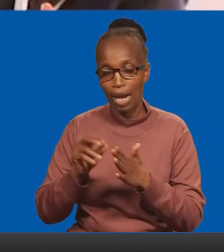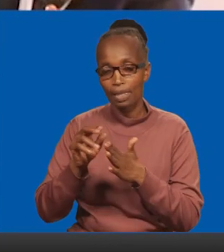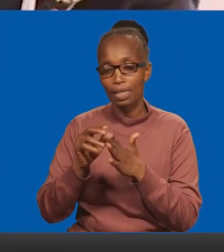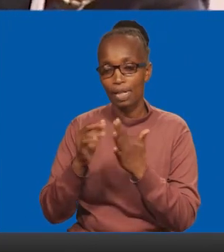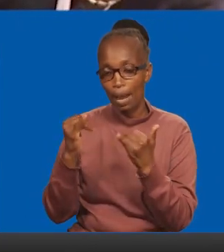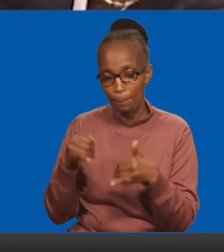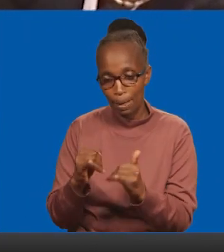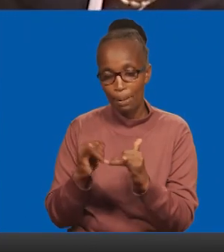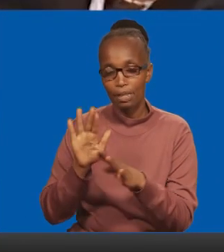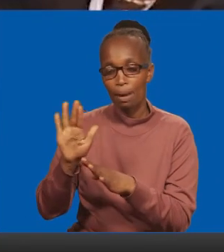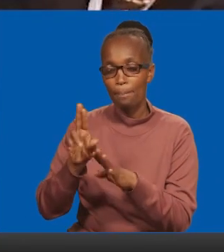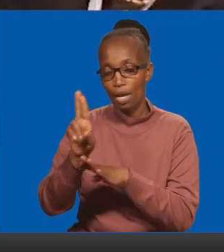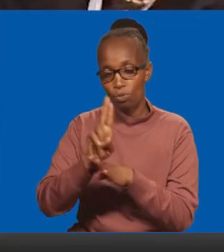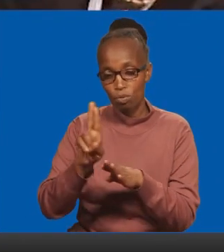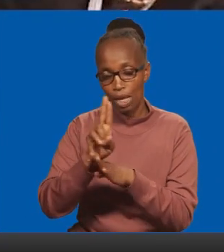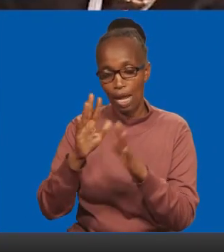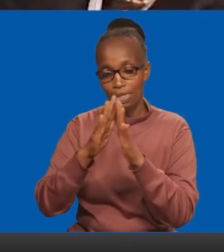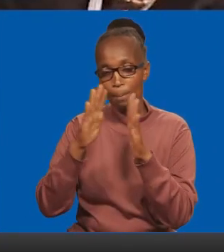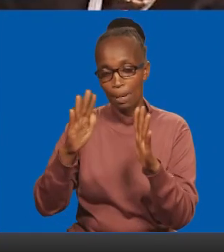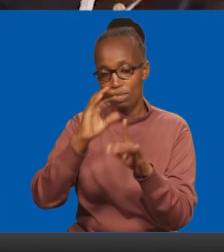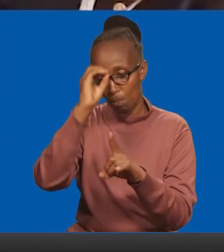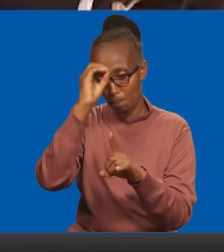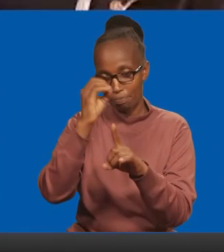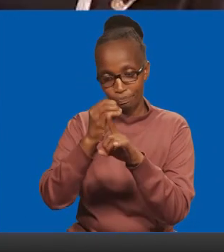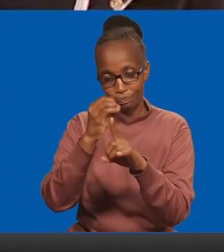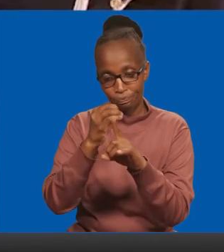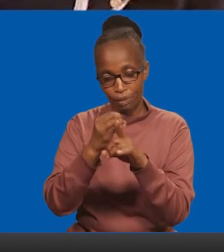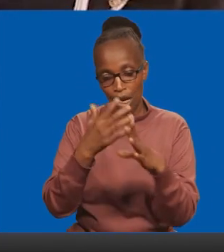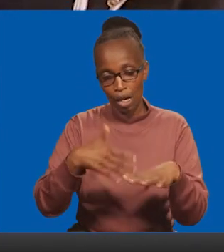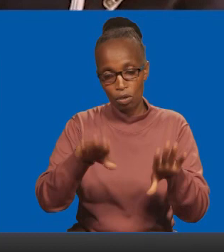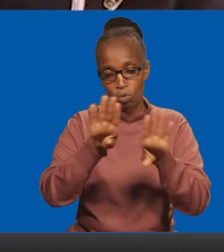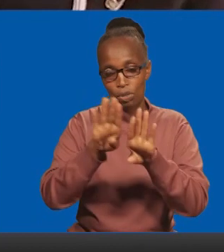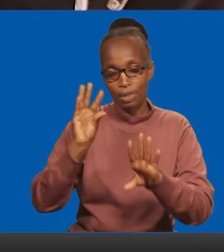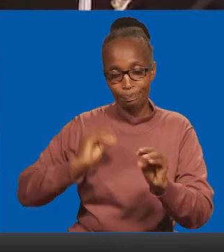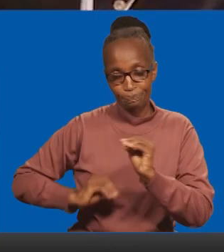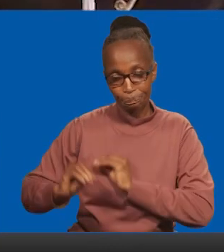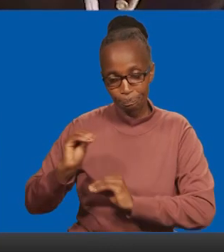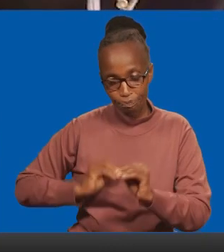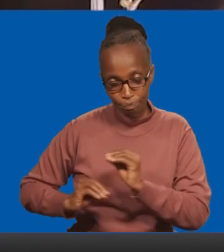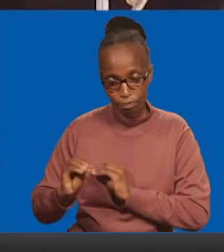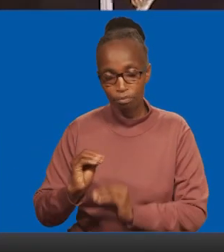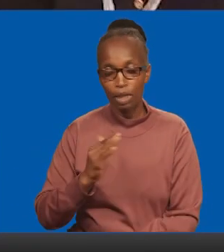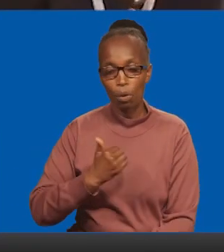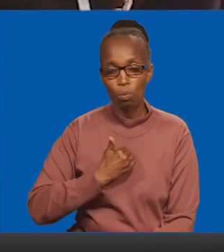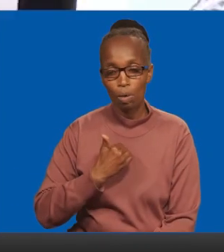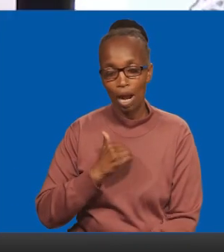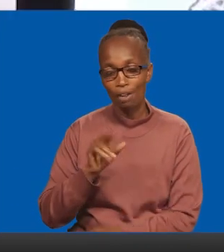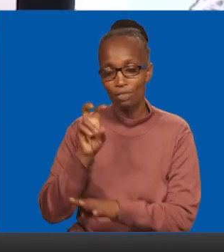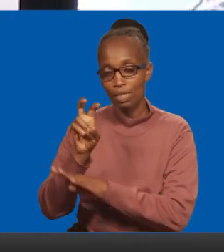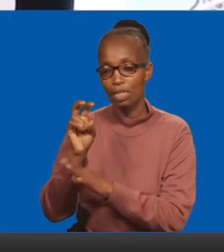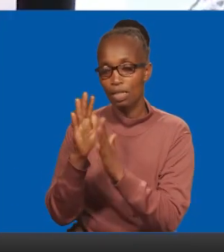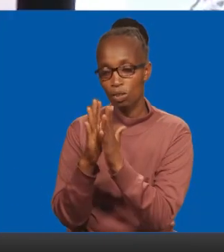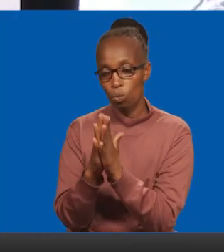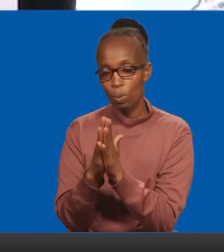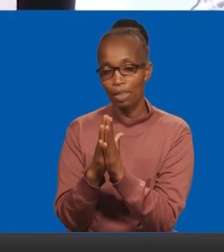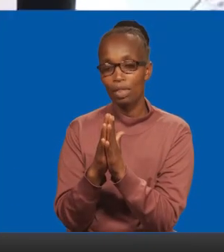matumizi yake haraka iwezekanavyo kama nguzo kuu ya kuziba mianya ya ufisadi kukolea katika ugatuzi. We have